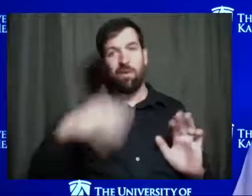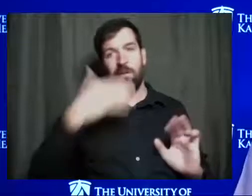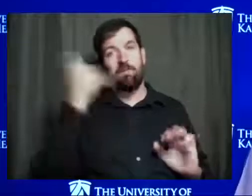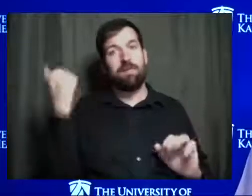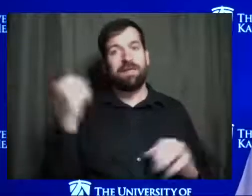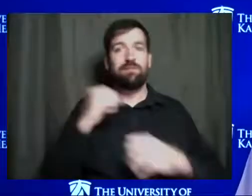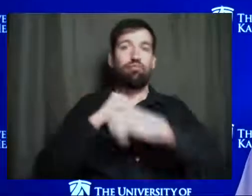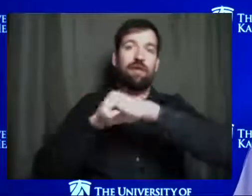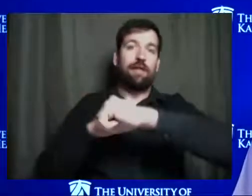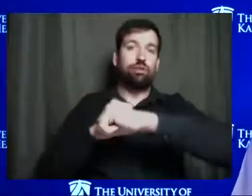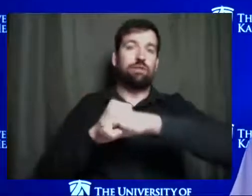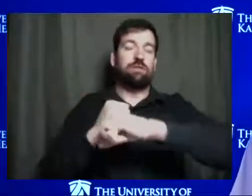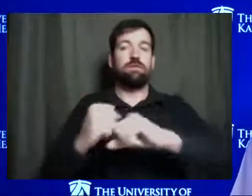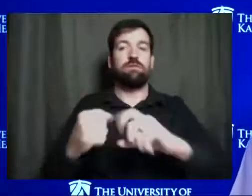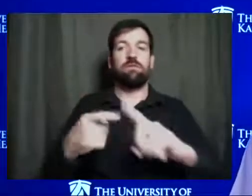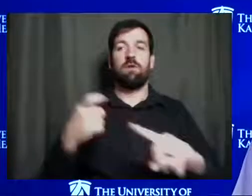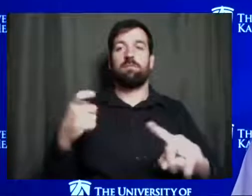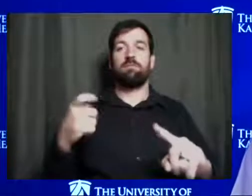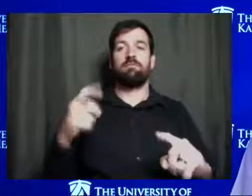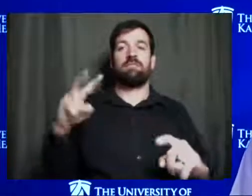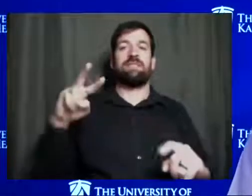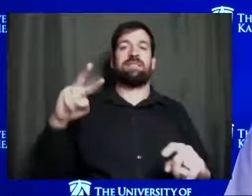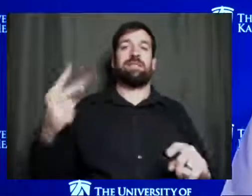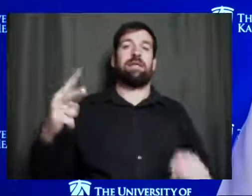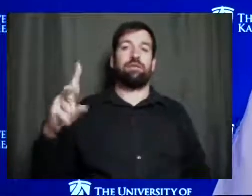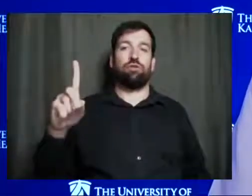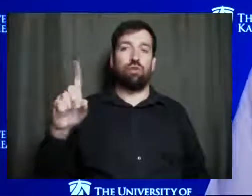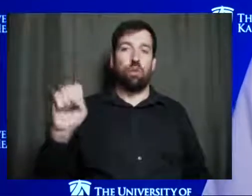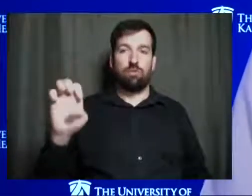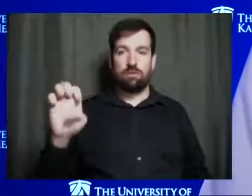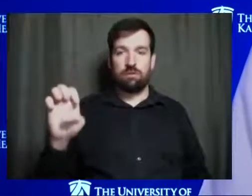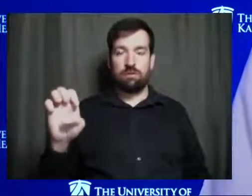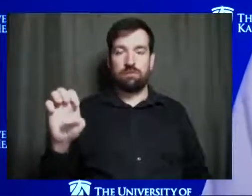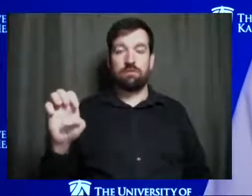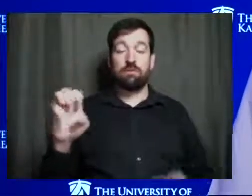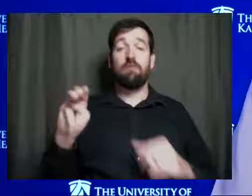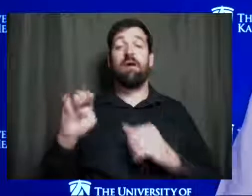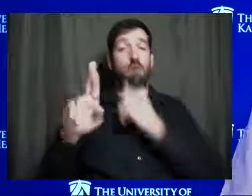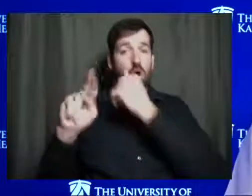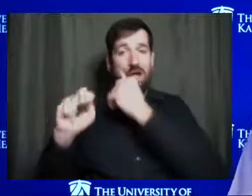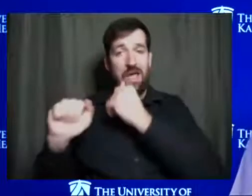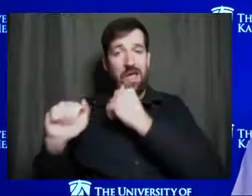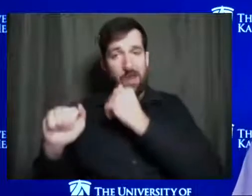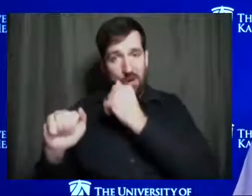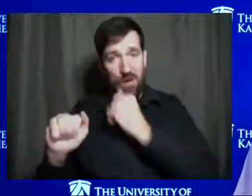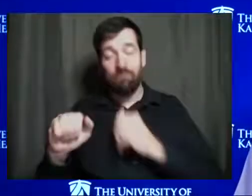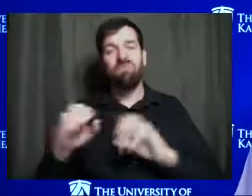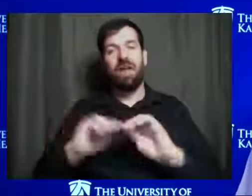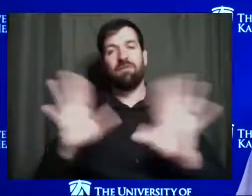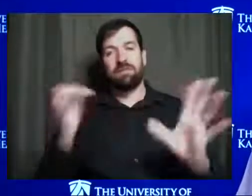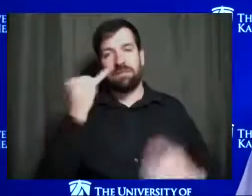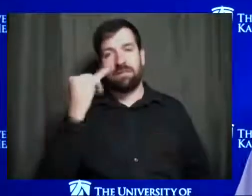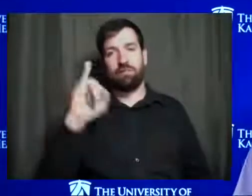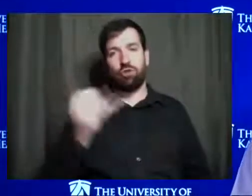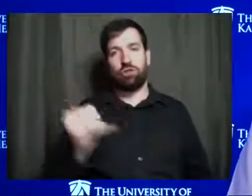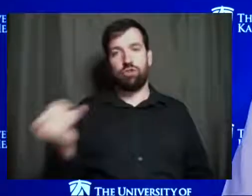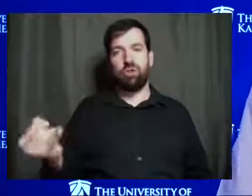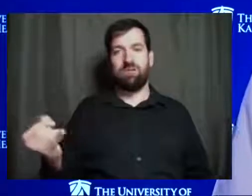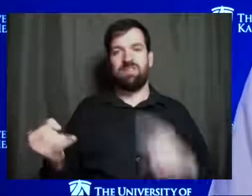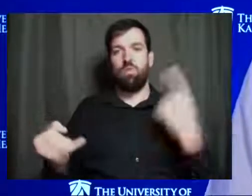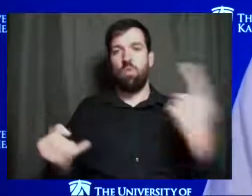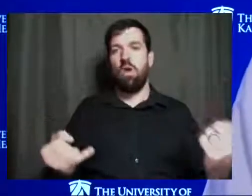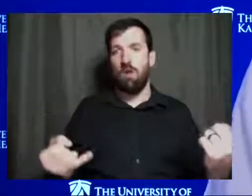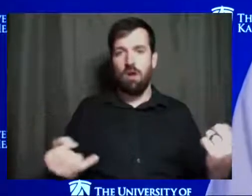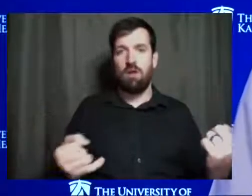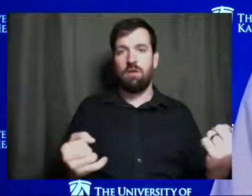comes from that second dose of mRNA vaccine. Obviously, if you have Johnson & Johnson, it's just that single dose with now a